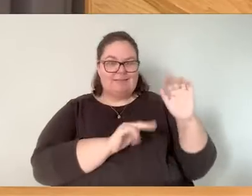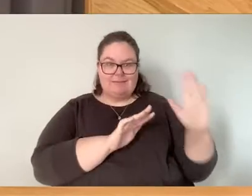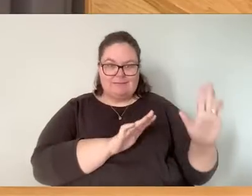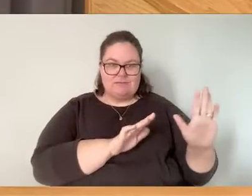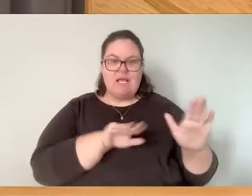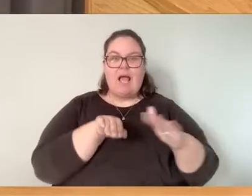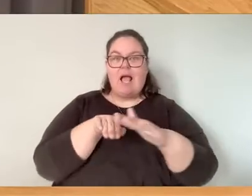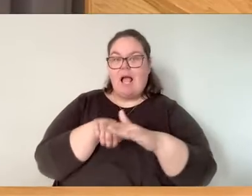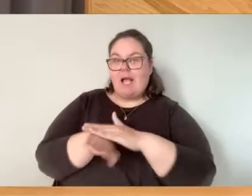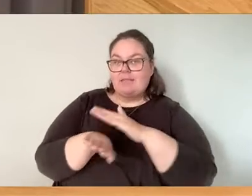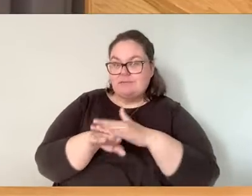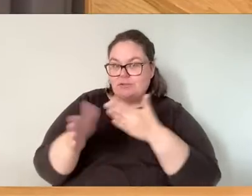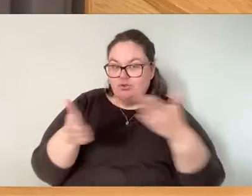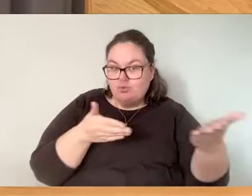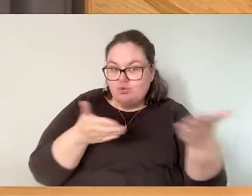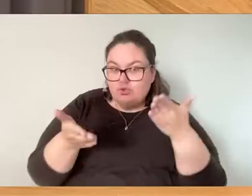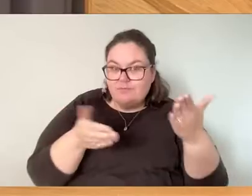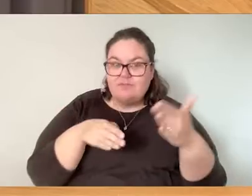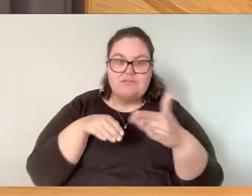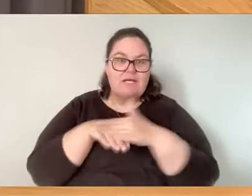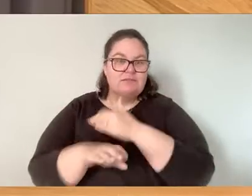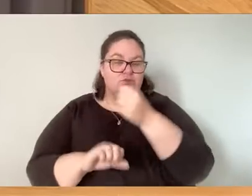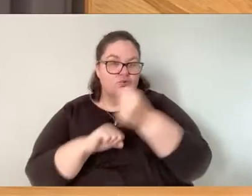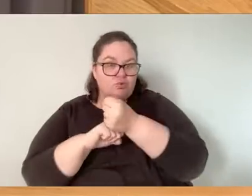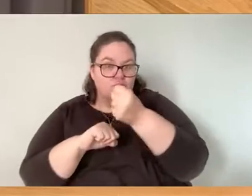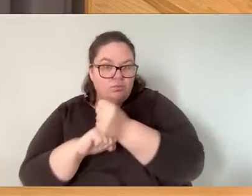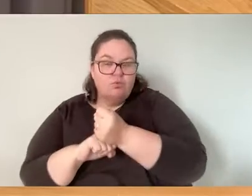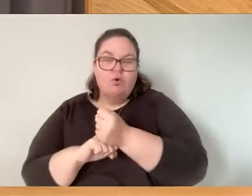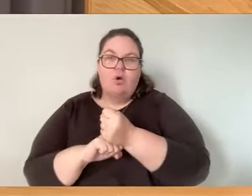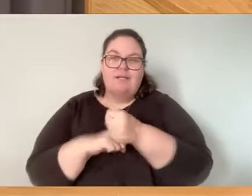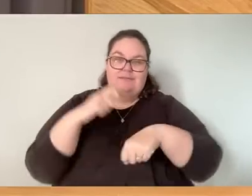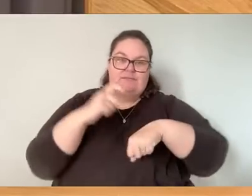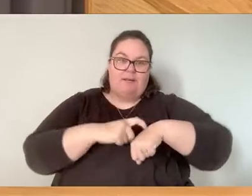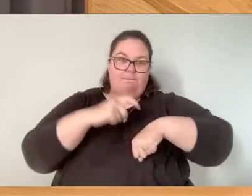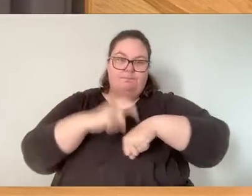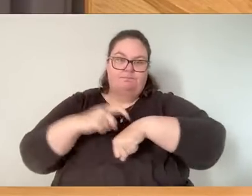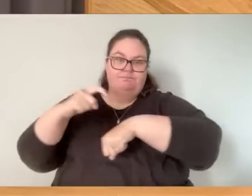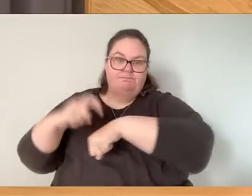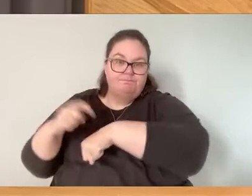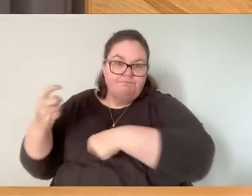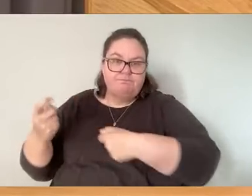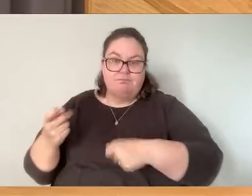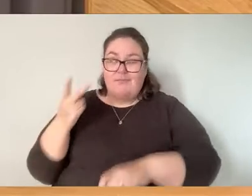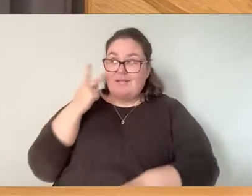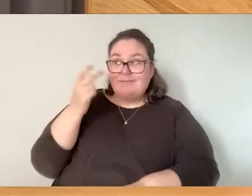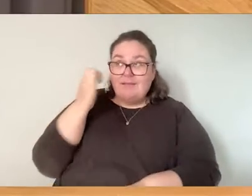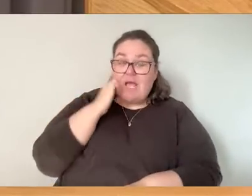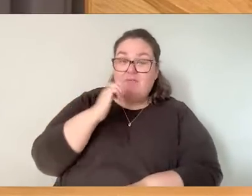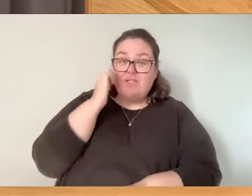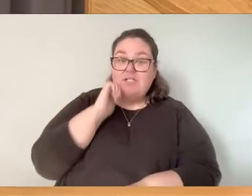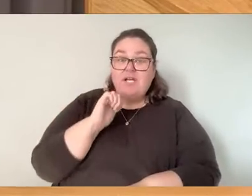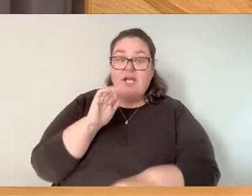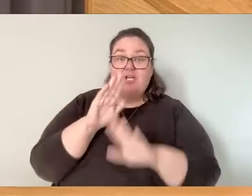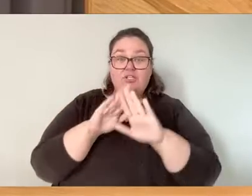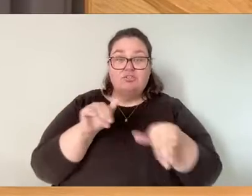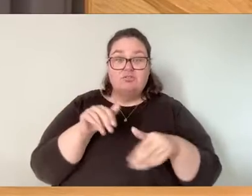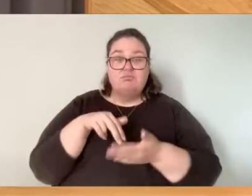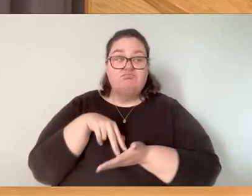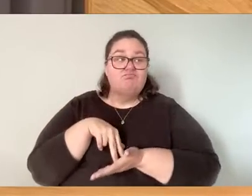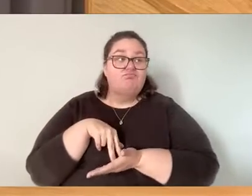access to supports. And so, you know, I still see daily children getting left behind on the playground because